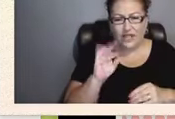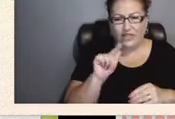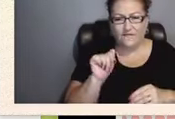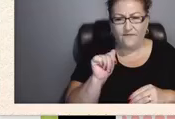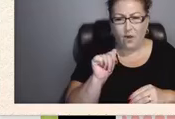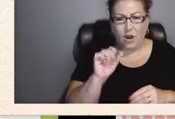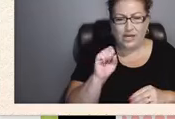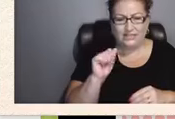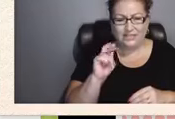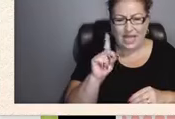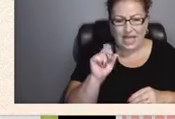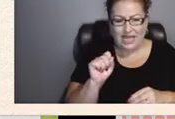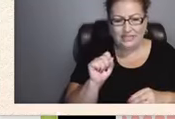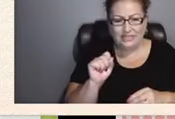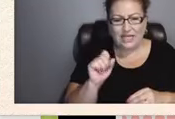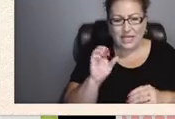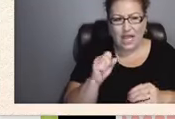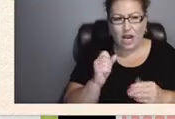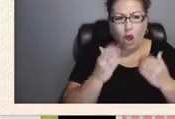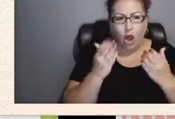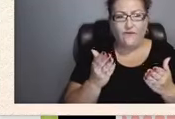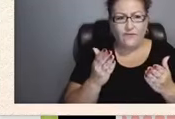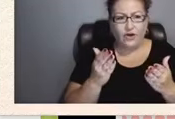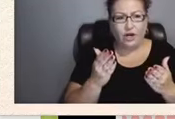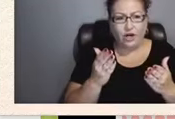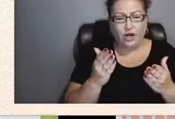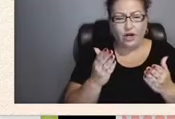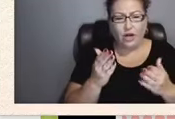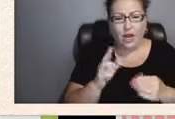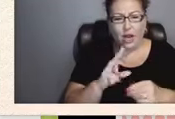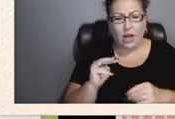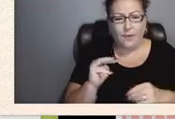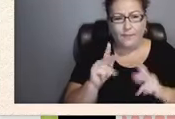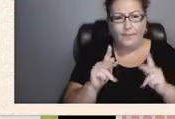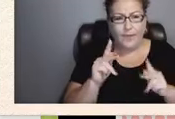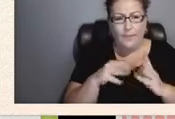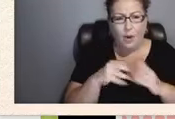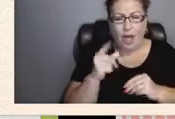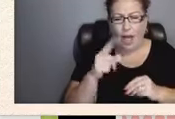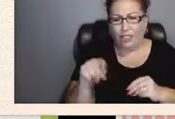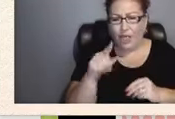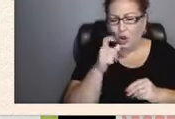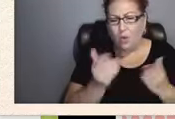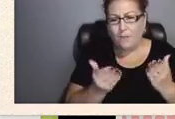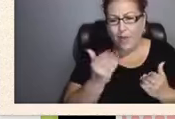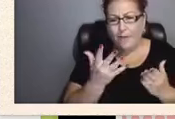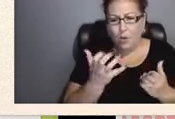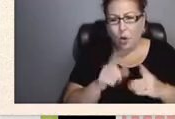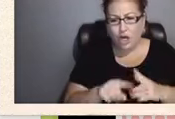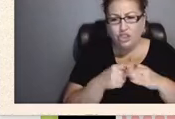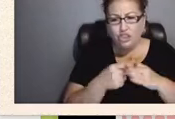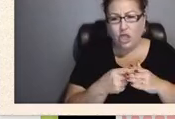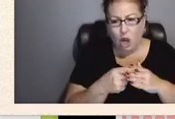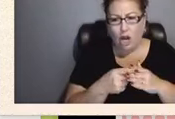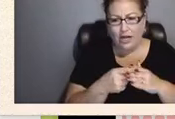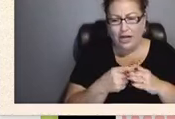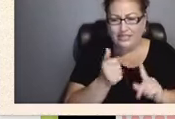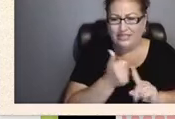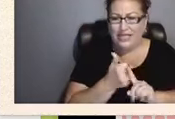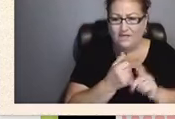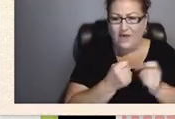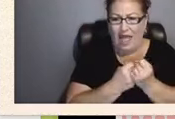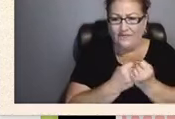Florida Sand could offer people out there who might want to start a self-advocacy